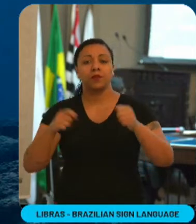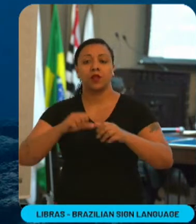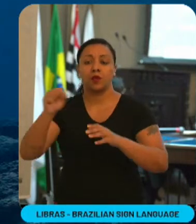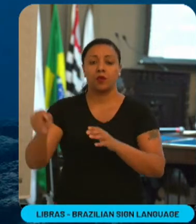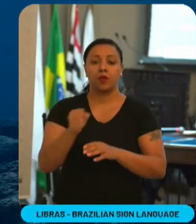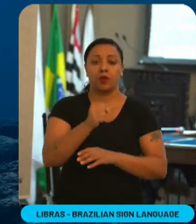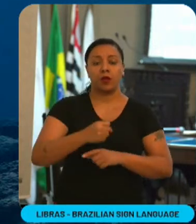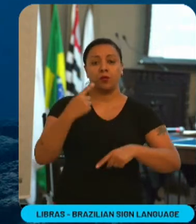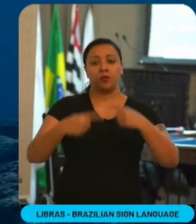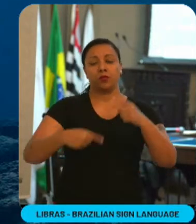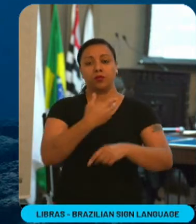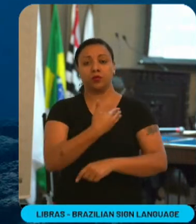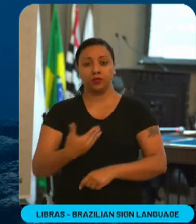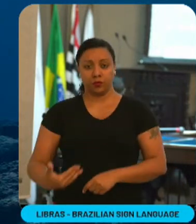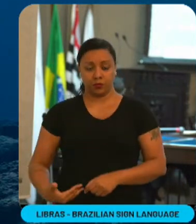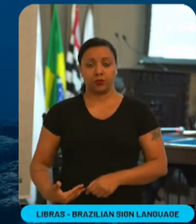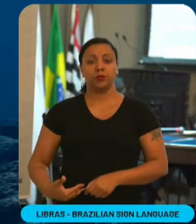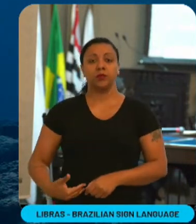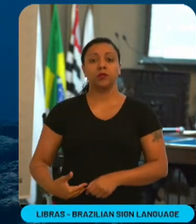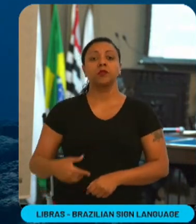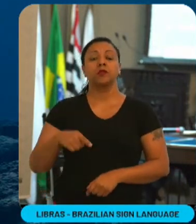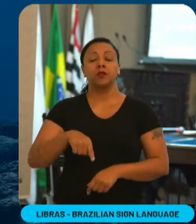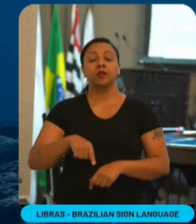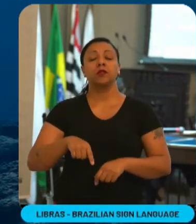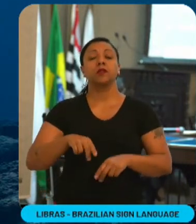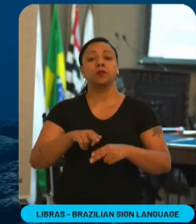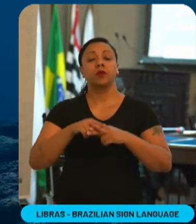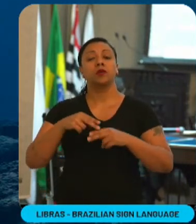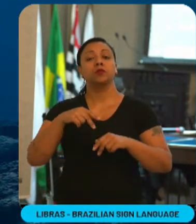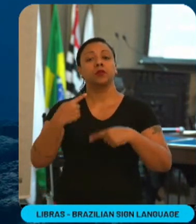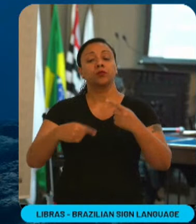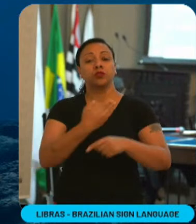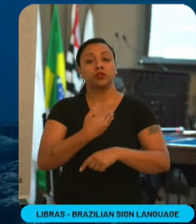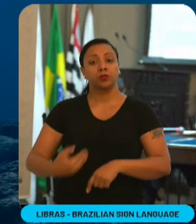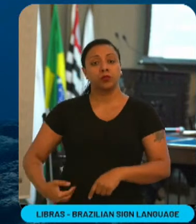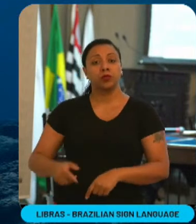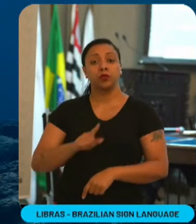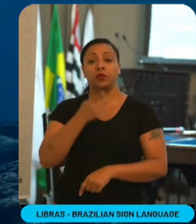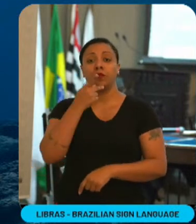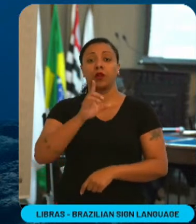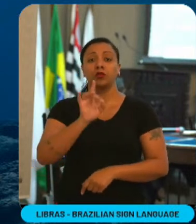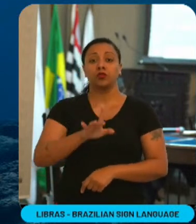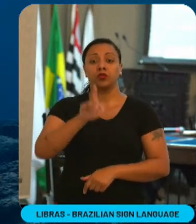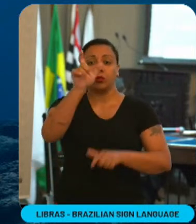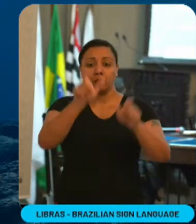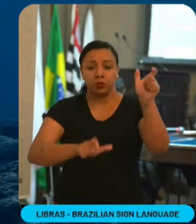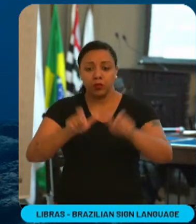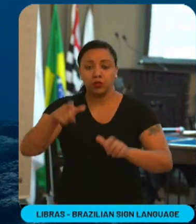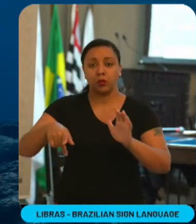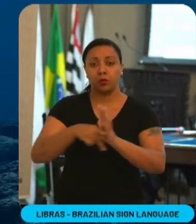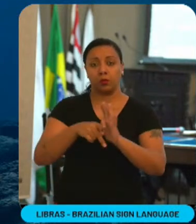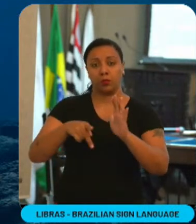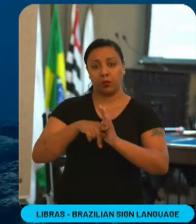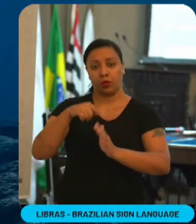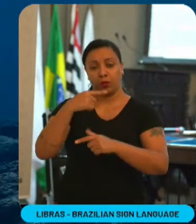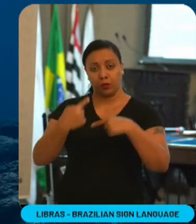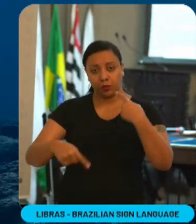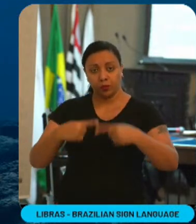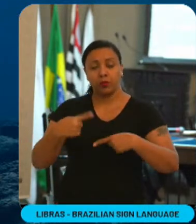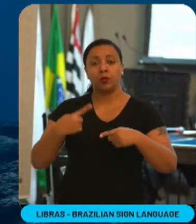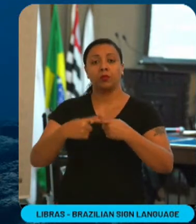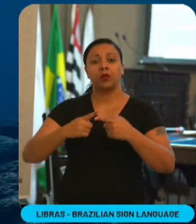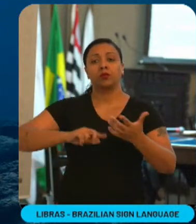studies to make the implementation of public policies more feasible. And I'm not talking